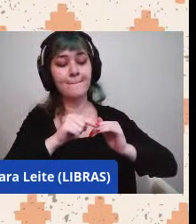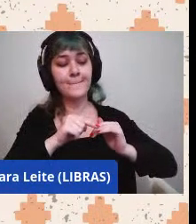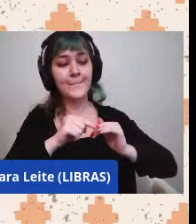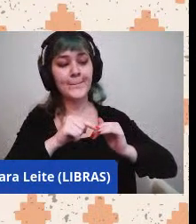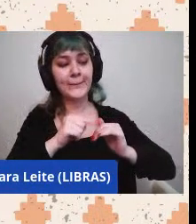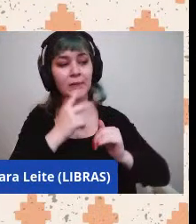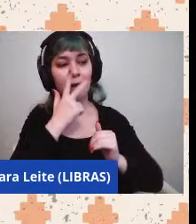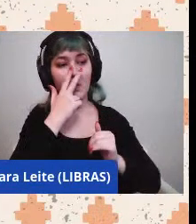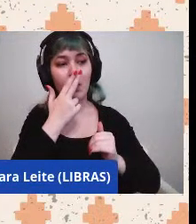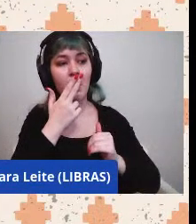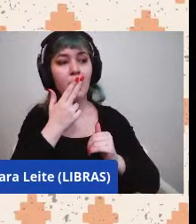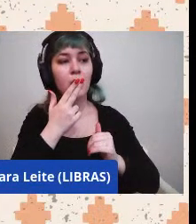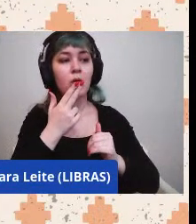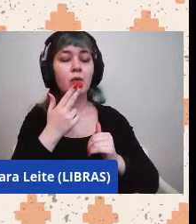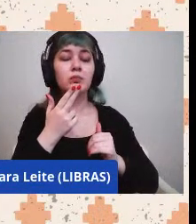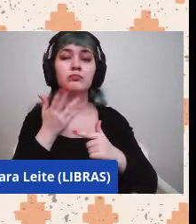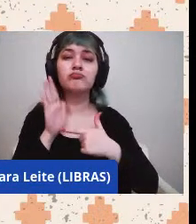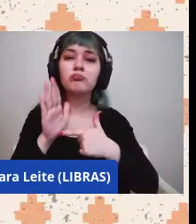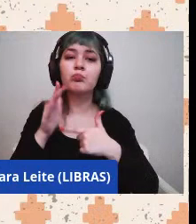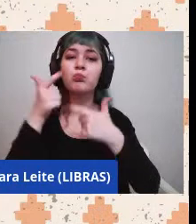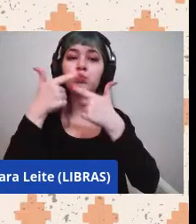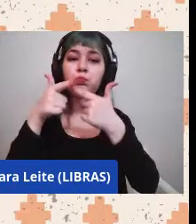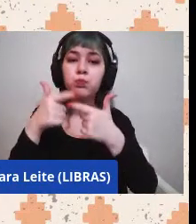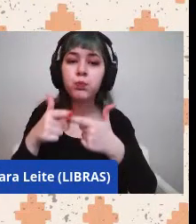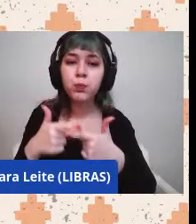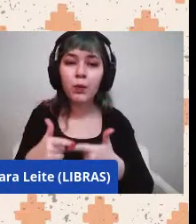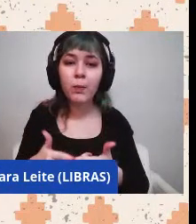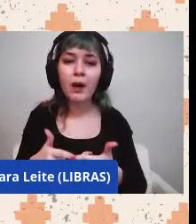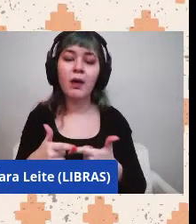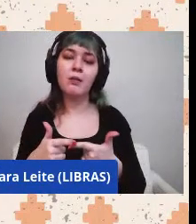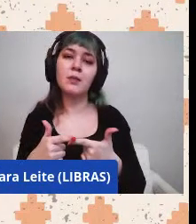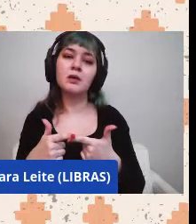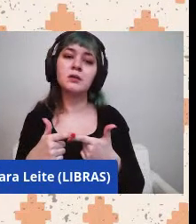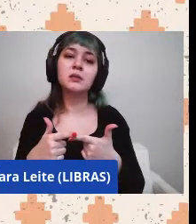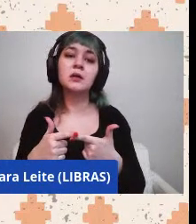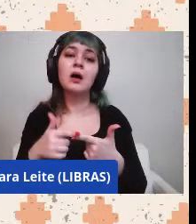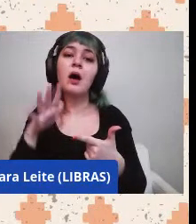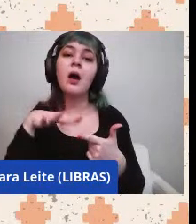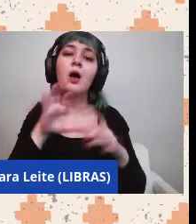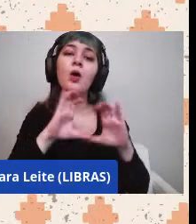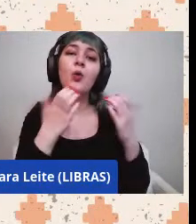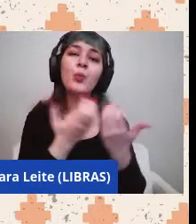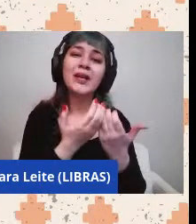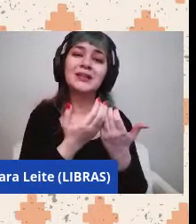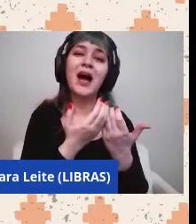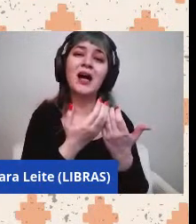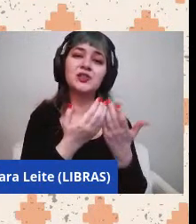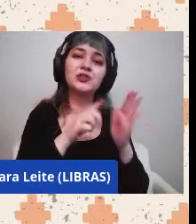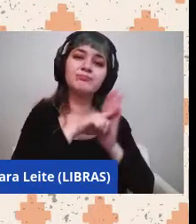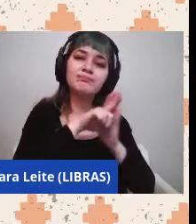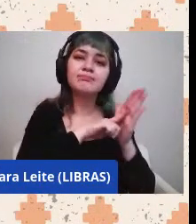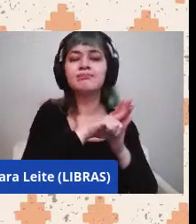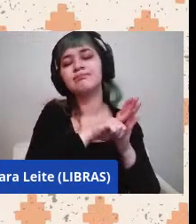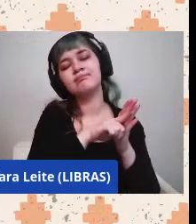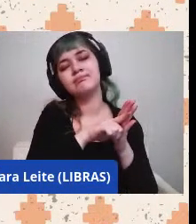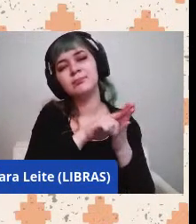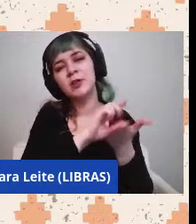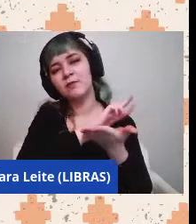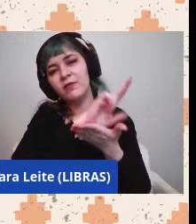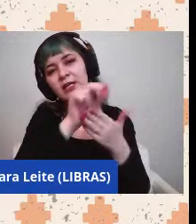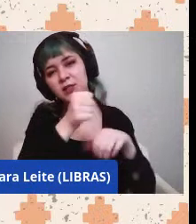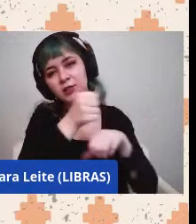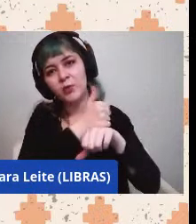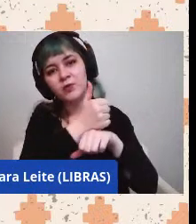raise and engage issues in the research community and among researchers of all career stages that